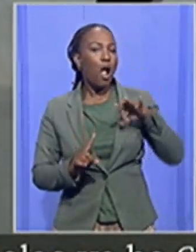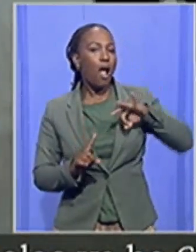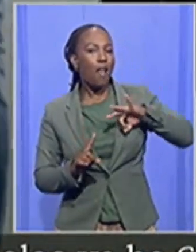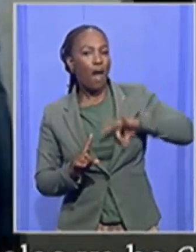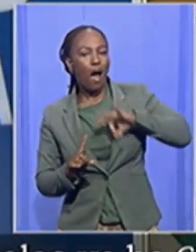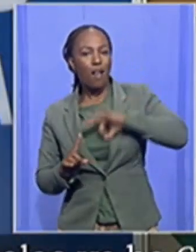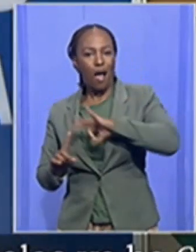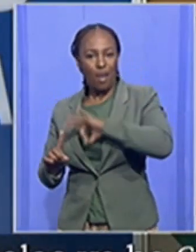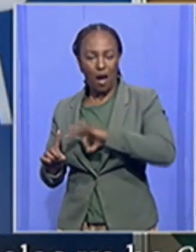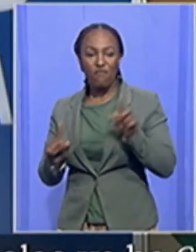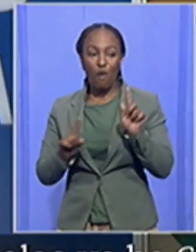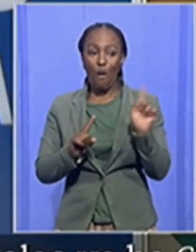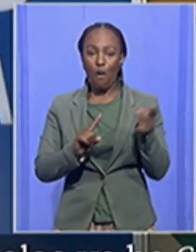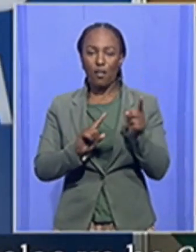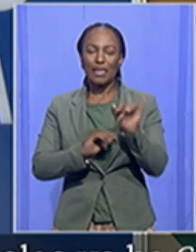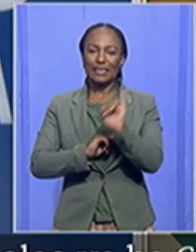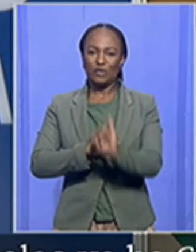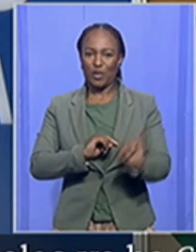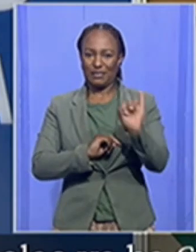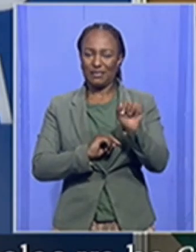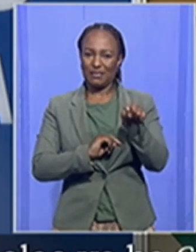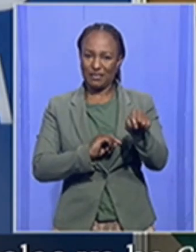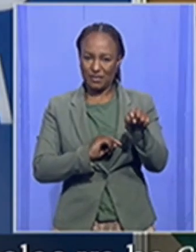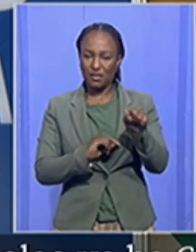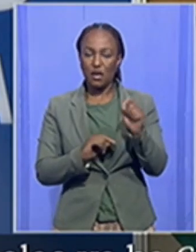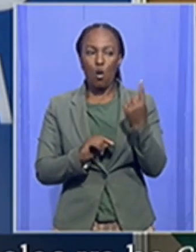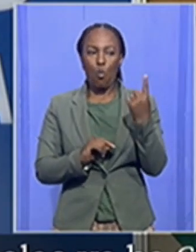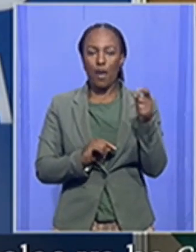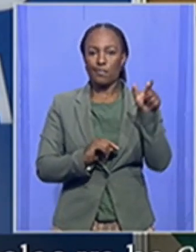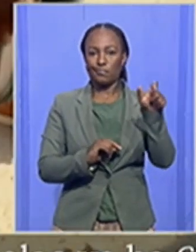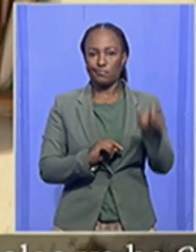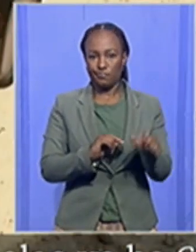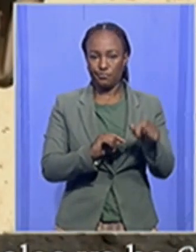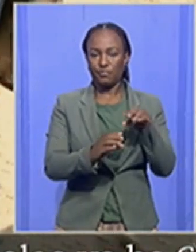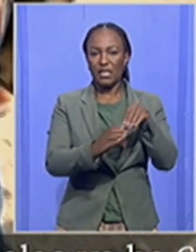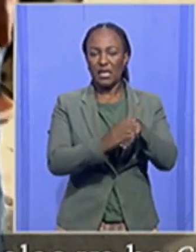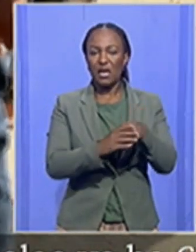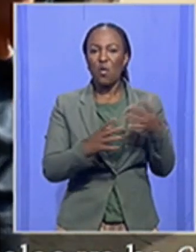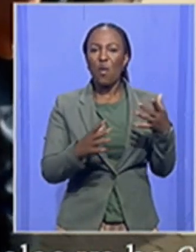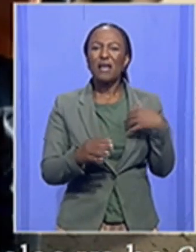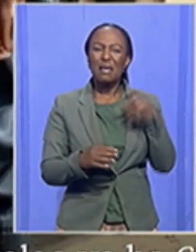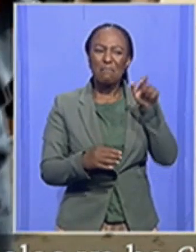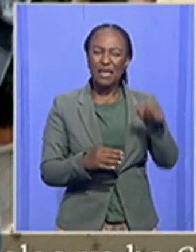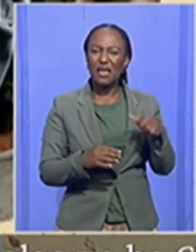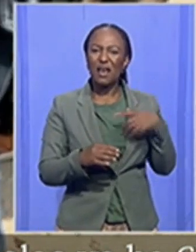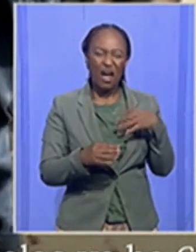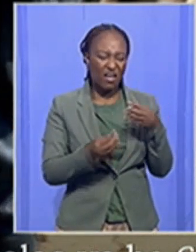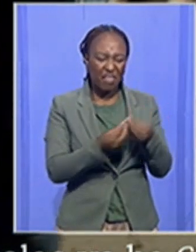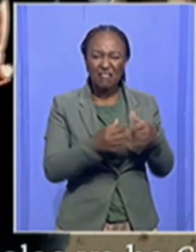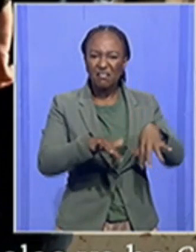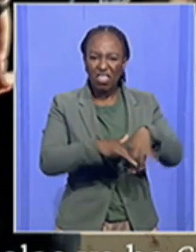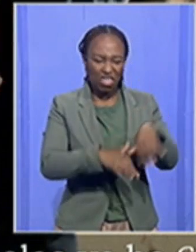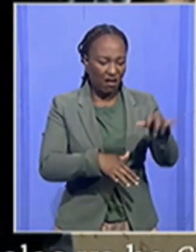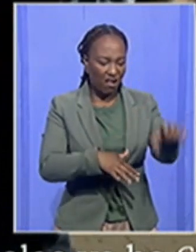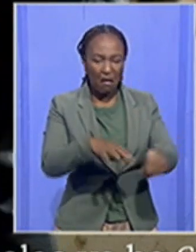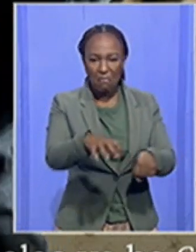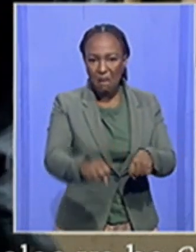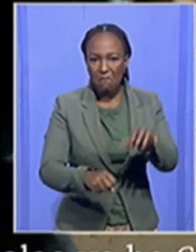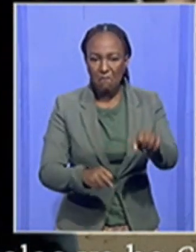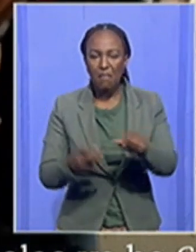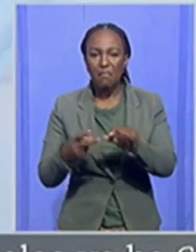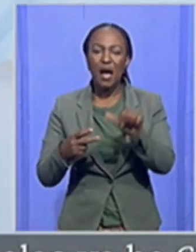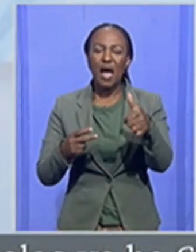Ba bangwe ba batšwa sehlabelo go begwa ge e be e le bao ba topago tša fase mola ba bangwe ba phela ka bogole bja monagano